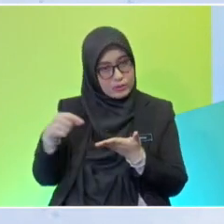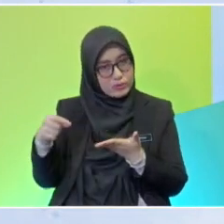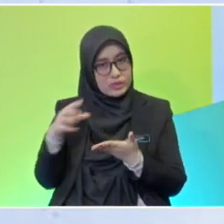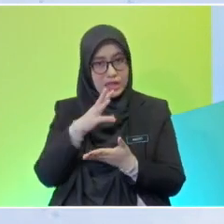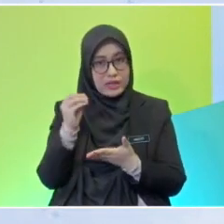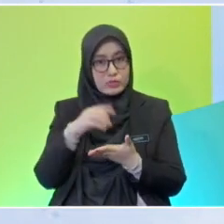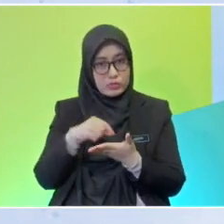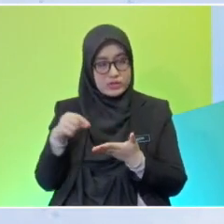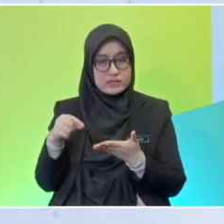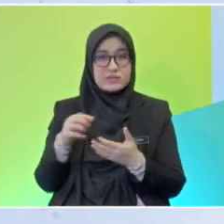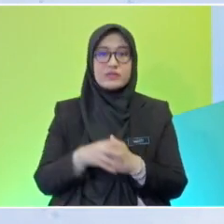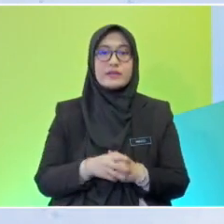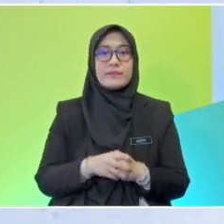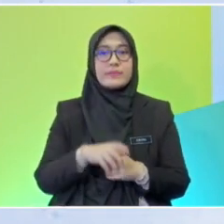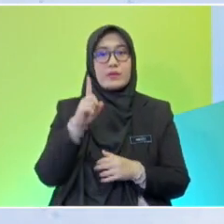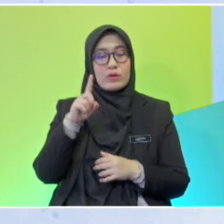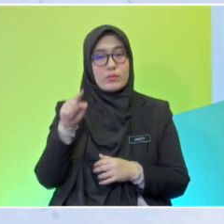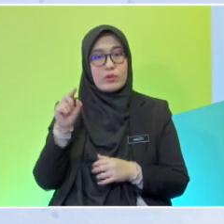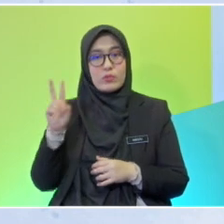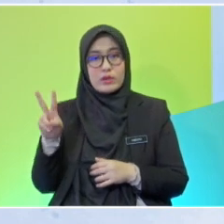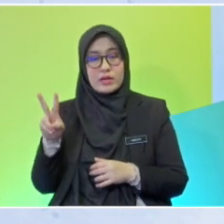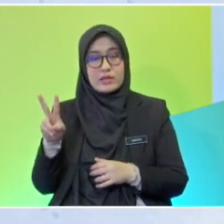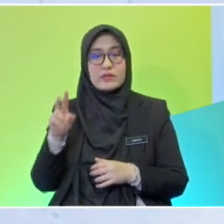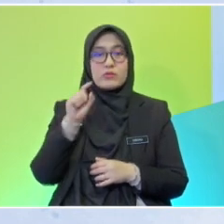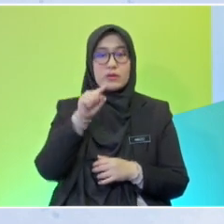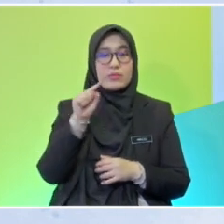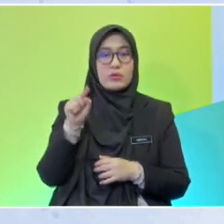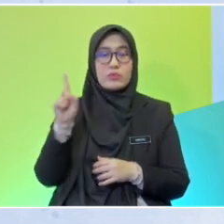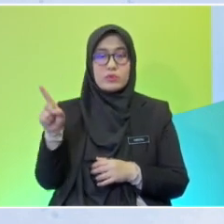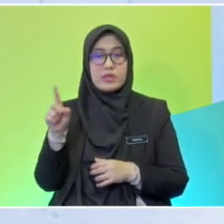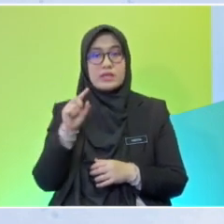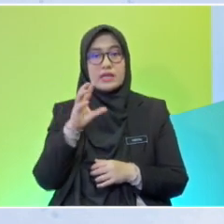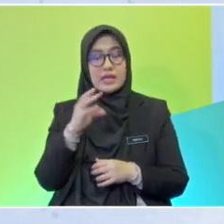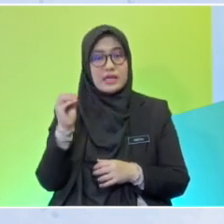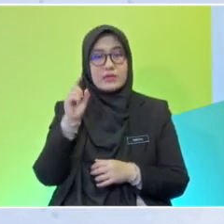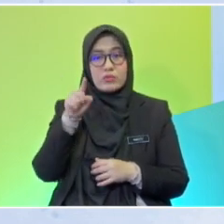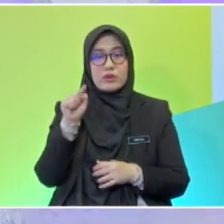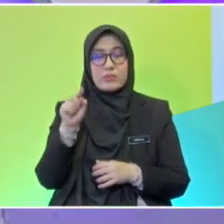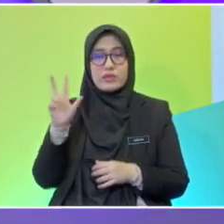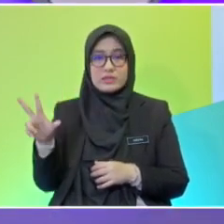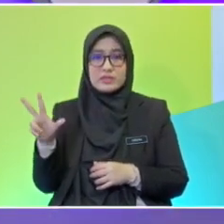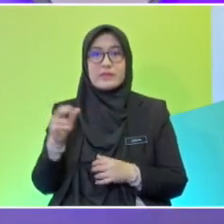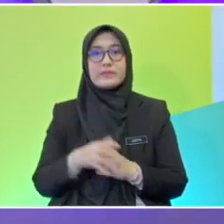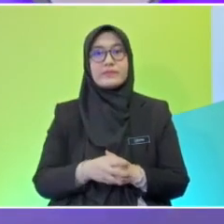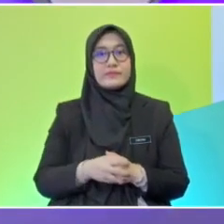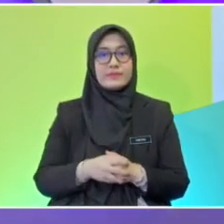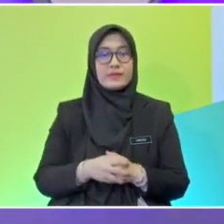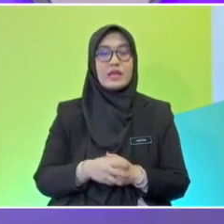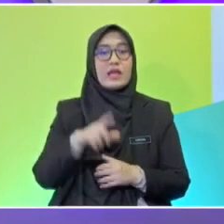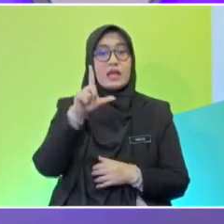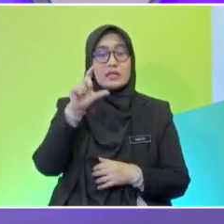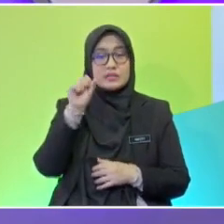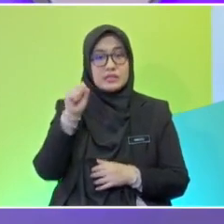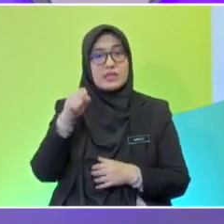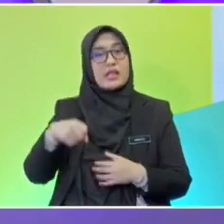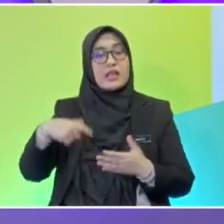1.1, 1.2, and 1.3. And under each content standards, there are more detailed learning standards, which is